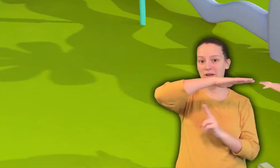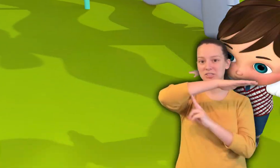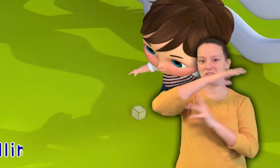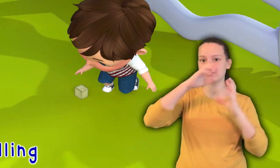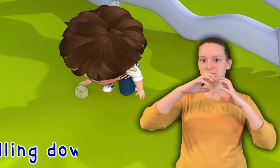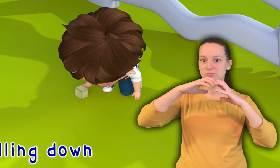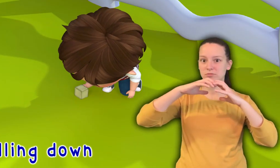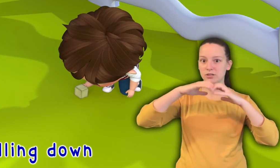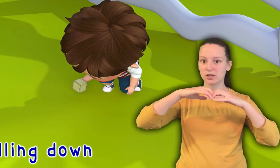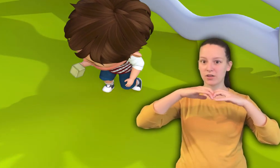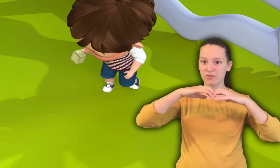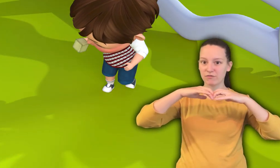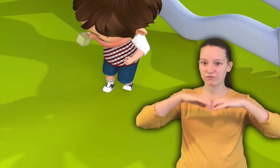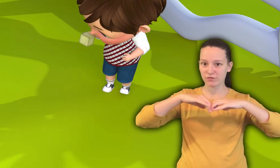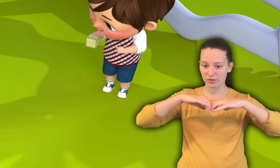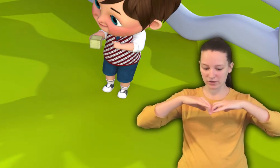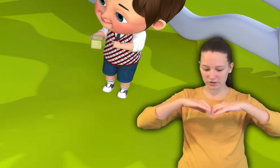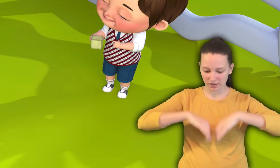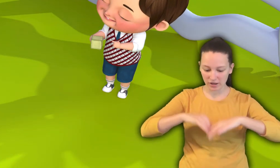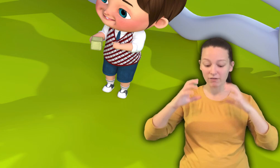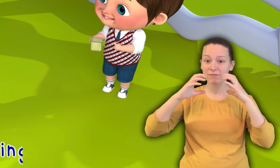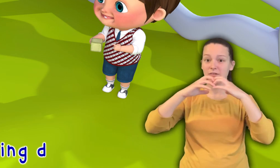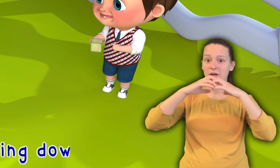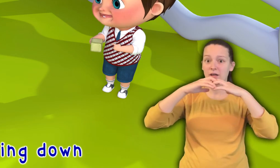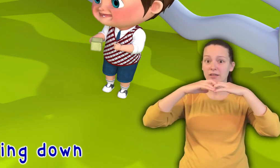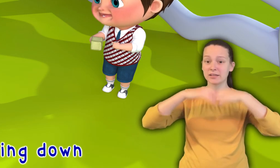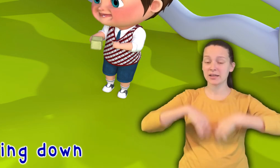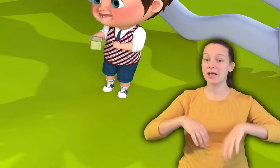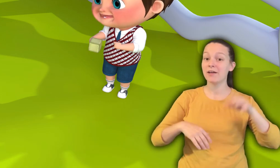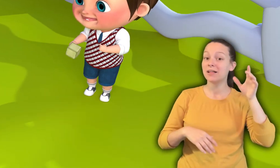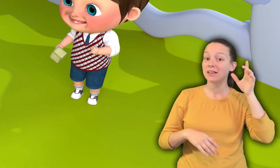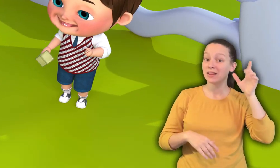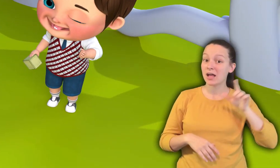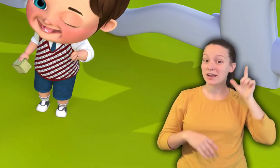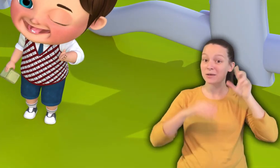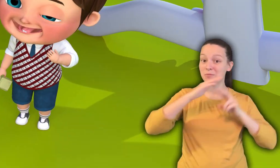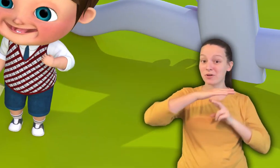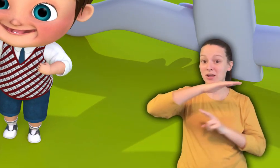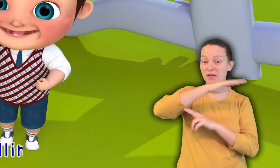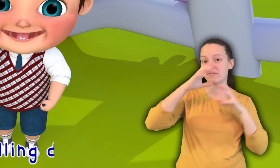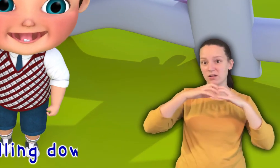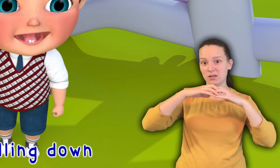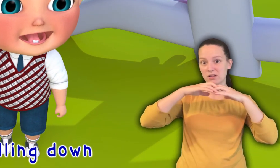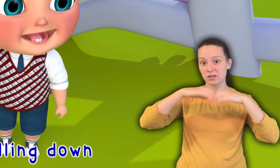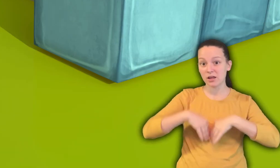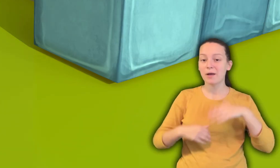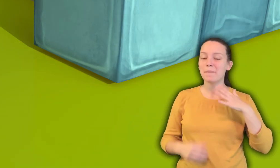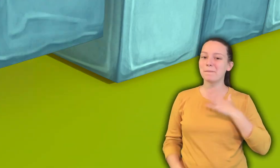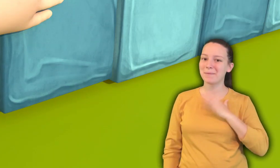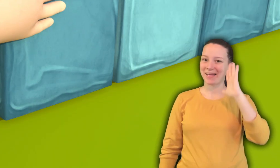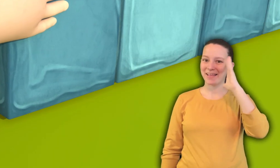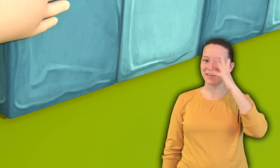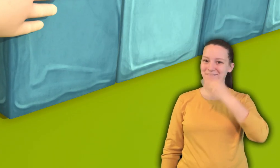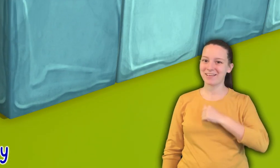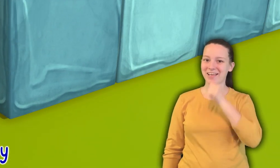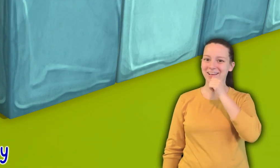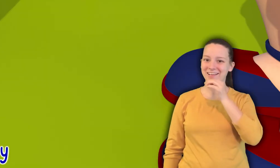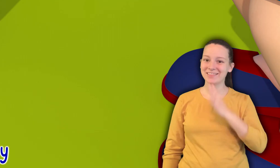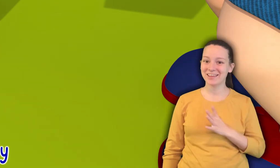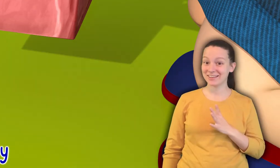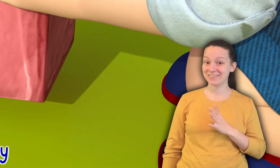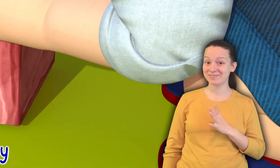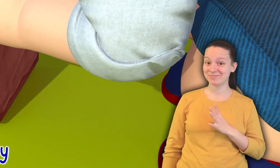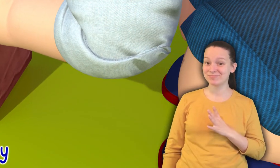London Bridge is falling down, falling down, falling down. London Bridge is falling down, my